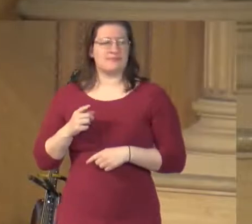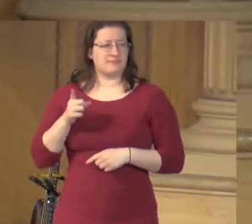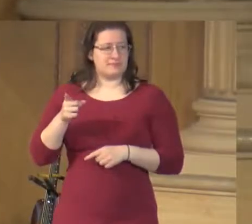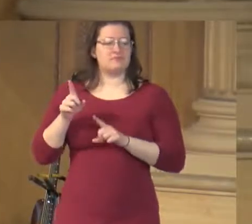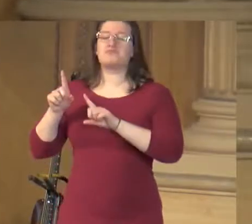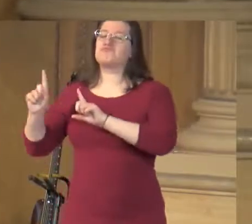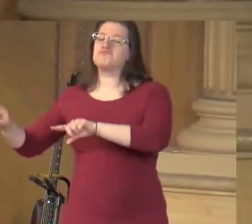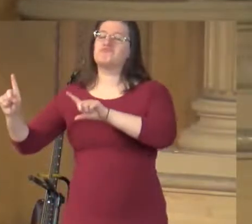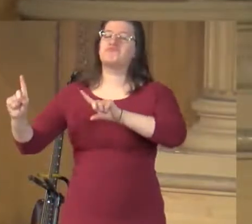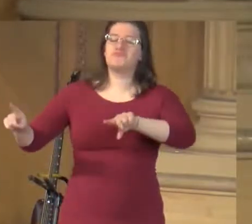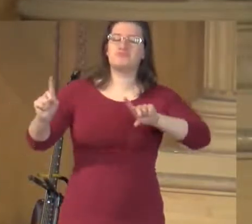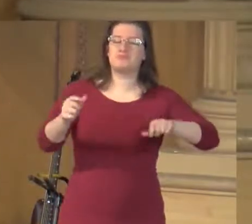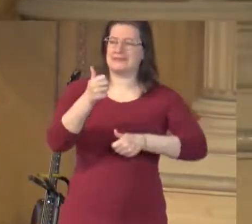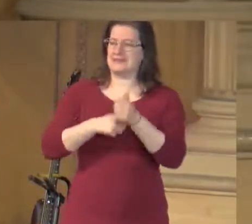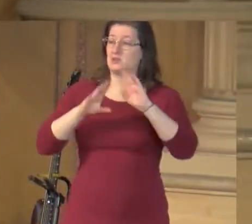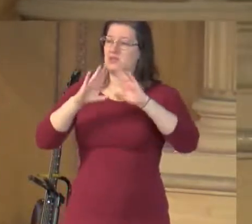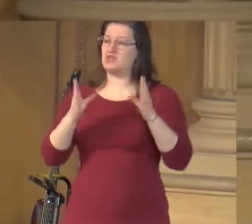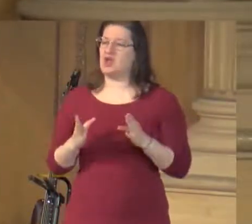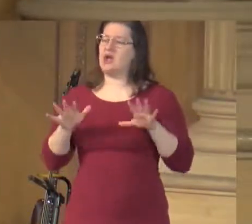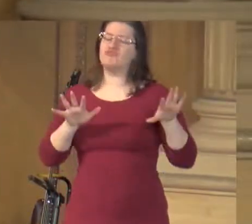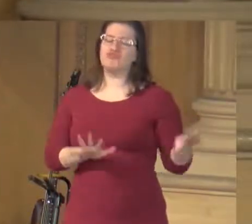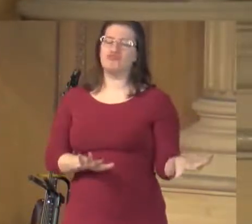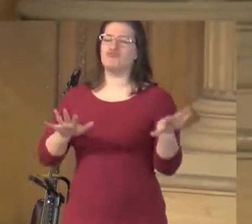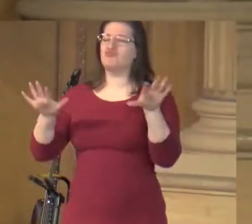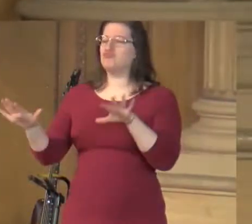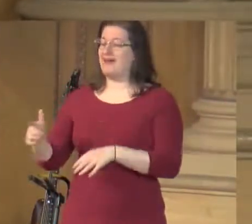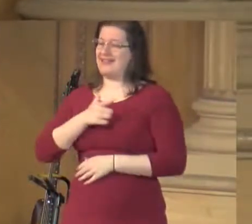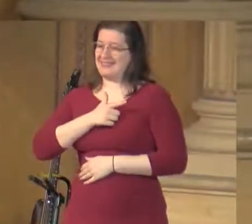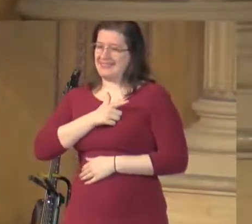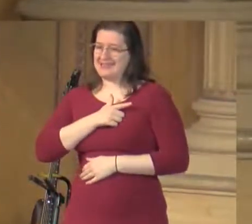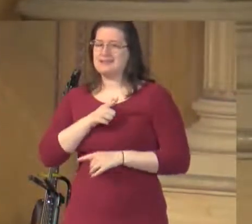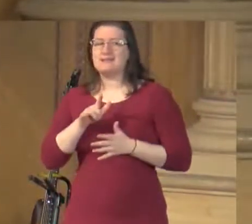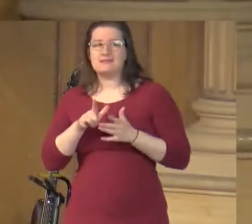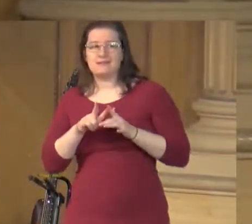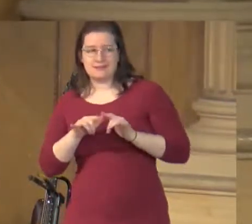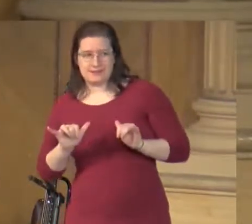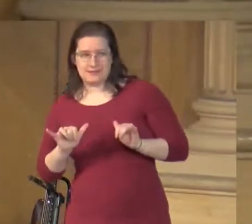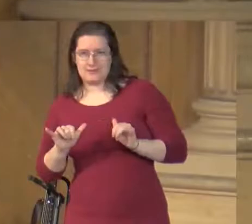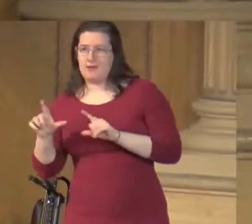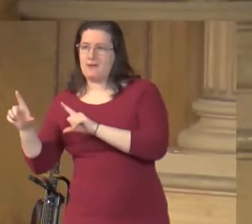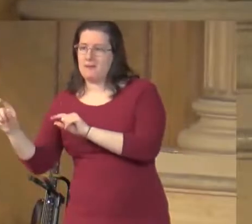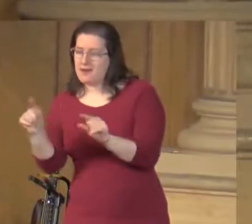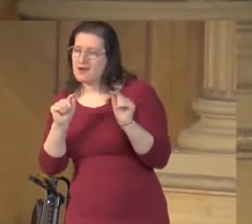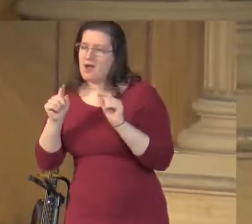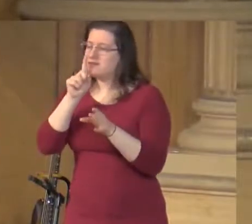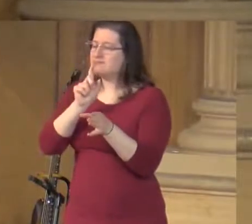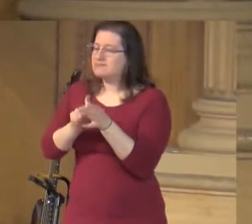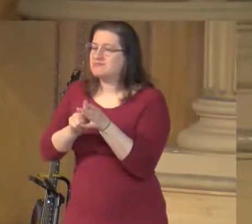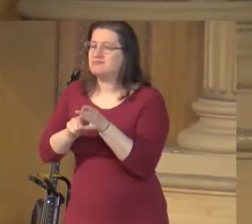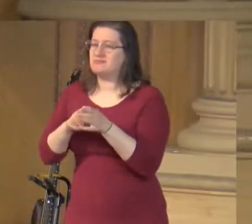house and not only idlers, but also gossips and busybodies saying what they should not.